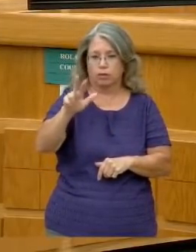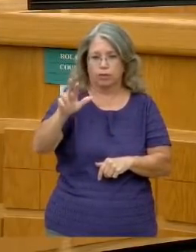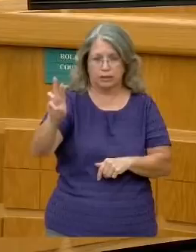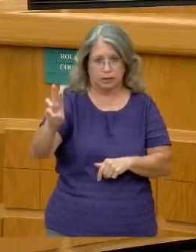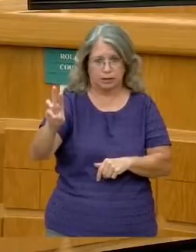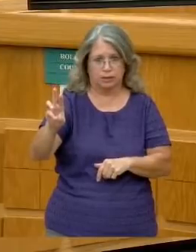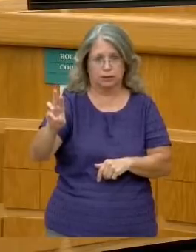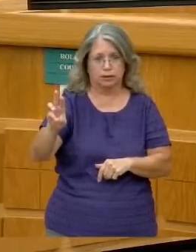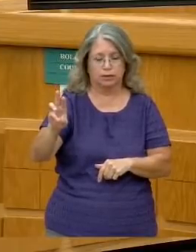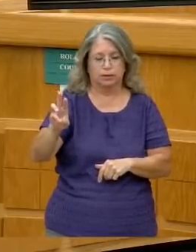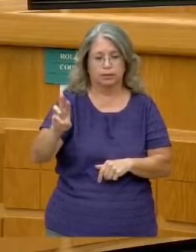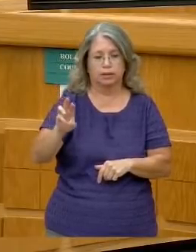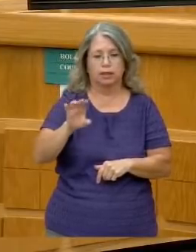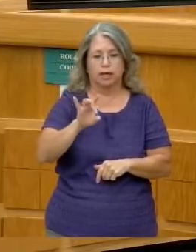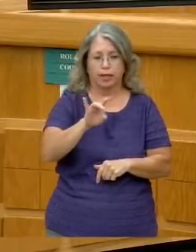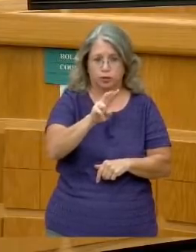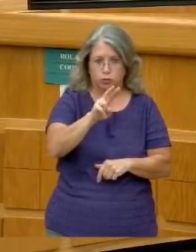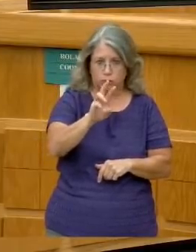361-826-3336. So